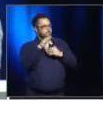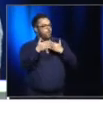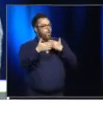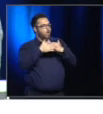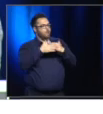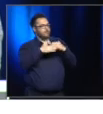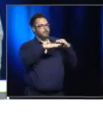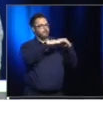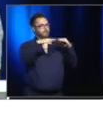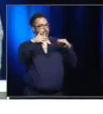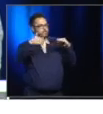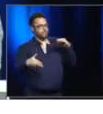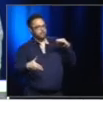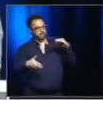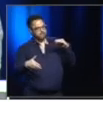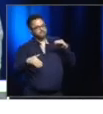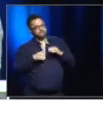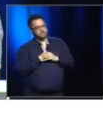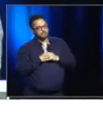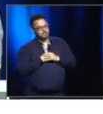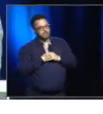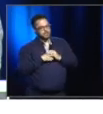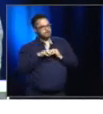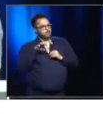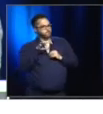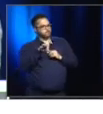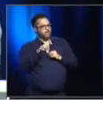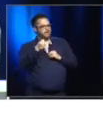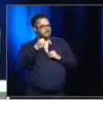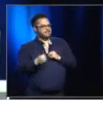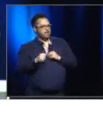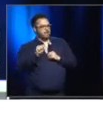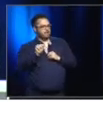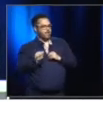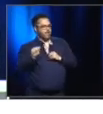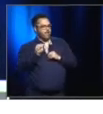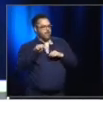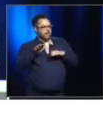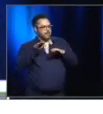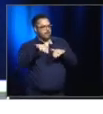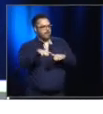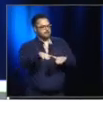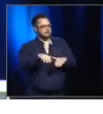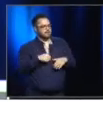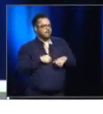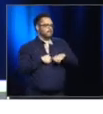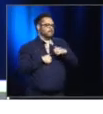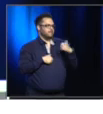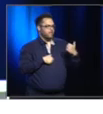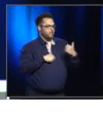shelf, and there's a big blob in the South Atlantic, and there's another big blob in the South Pacific.